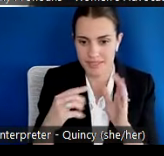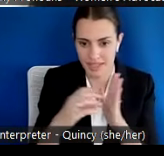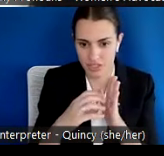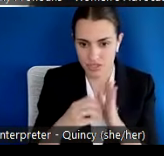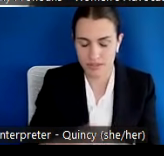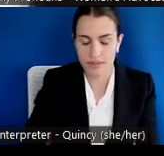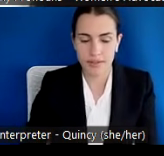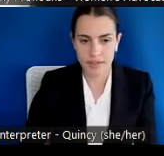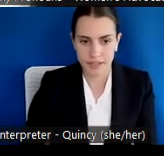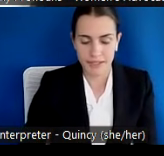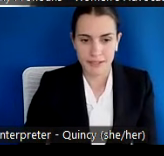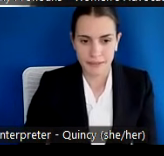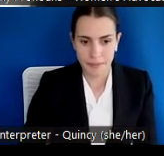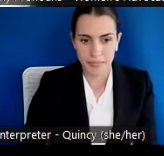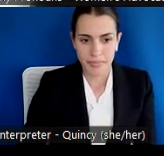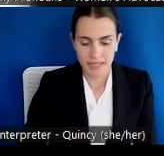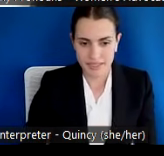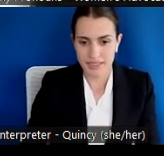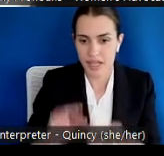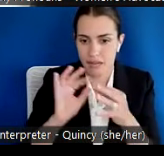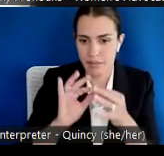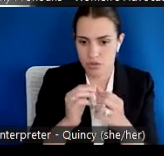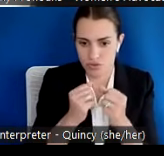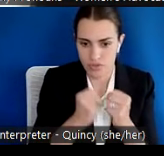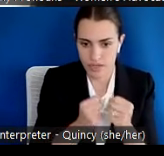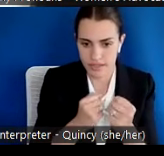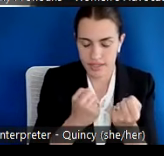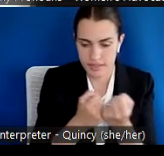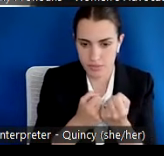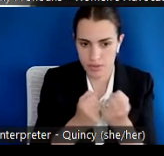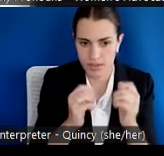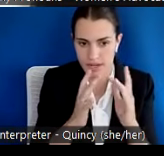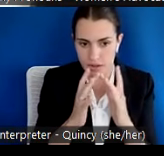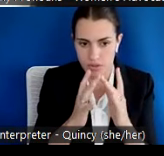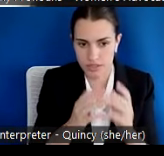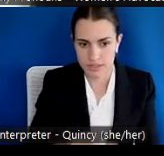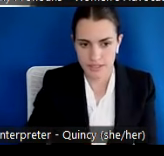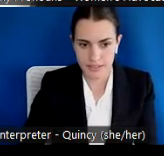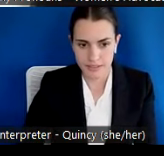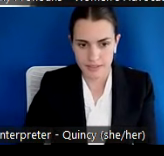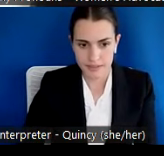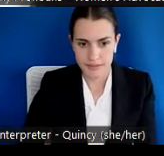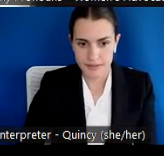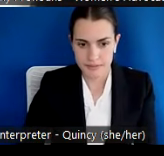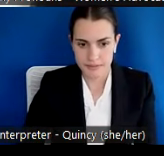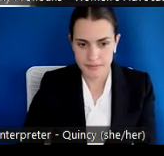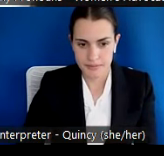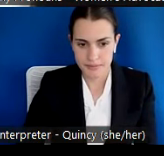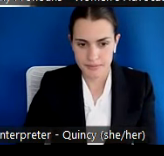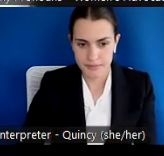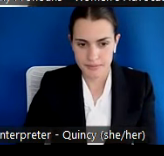This is just about strengthening support networks and how this in particular can be